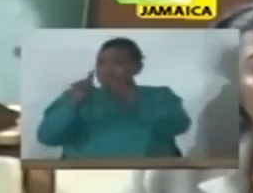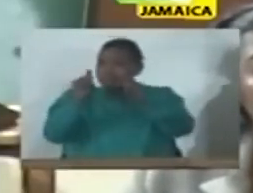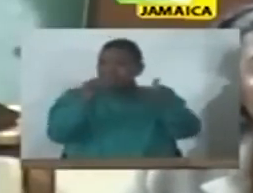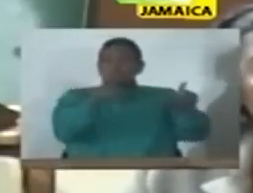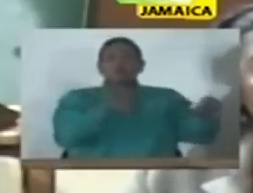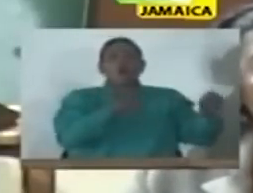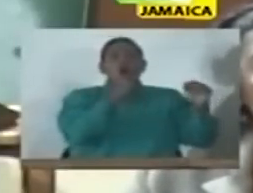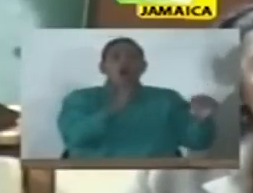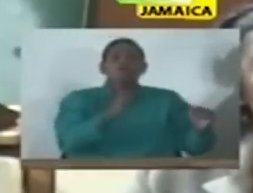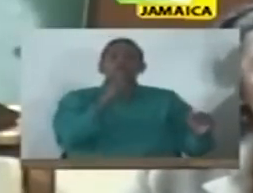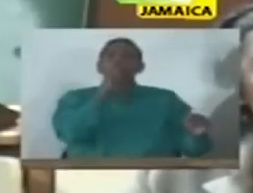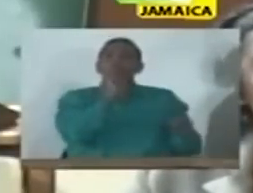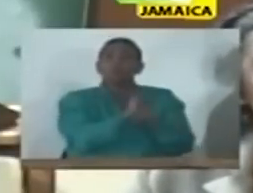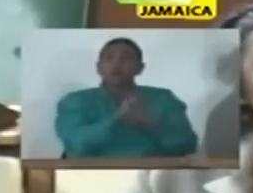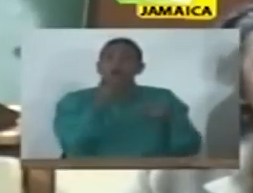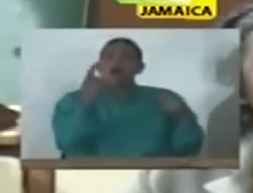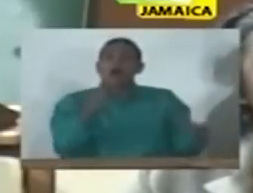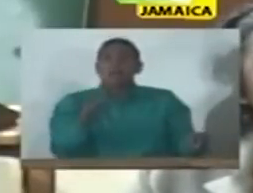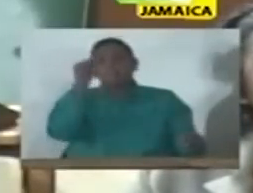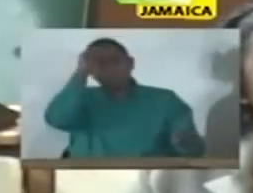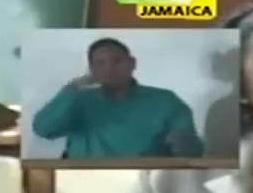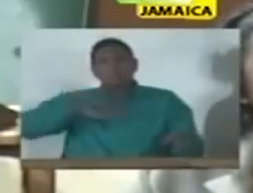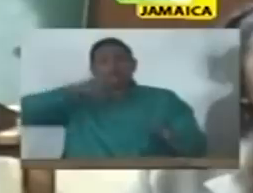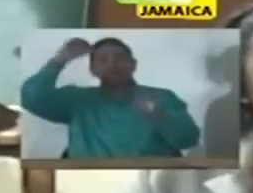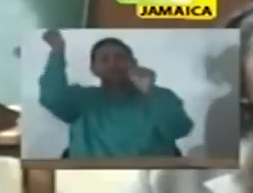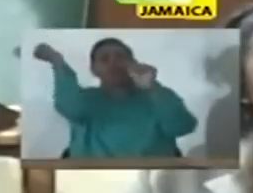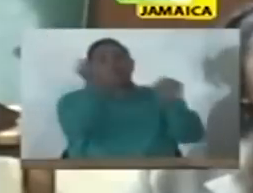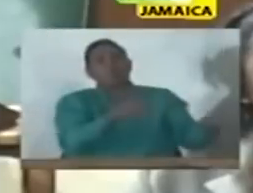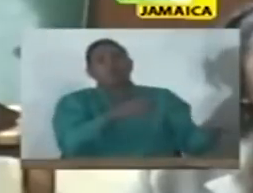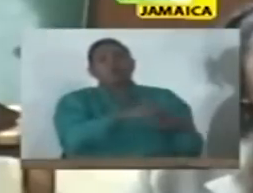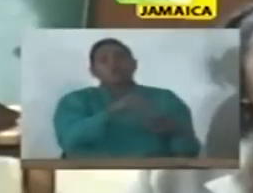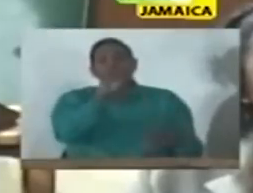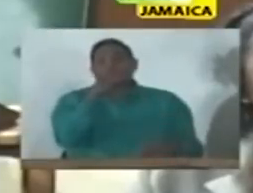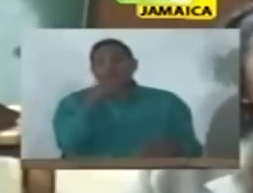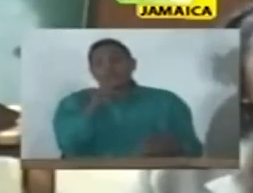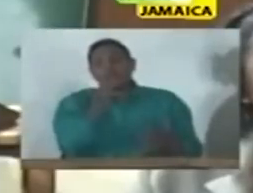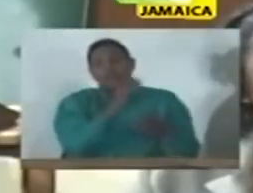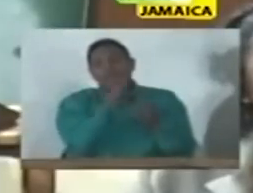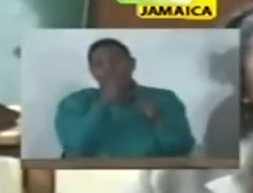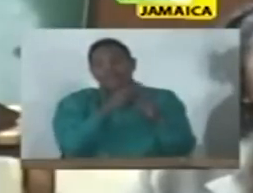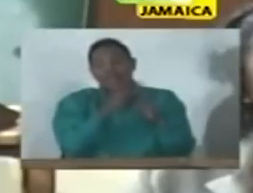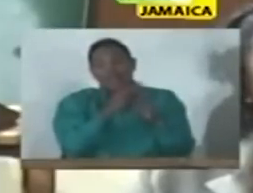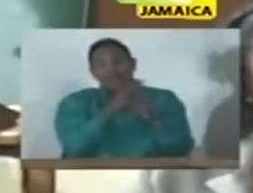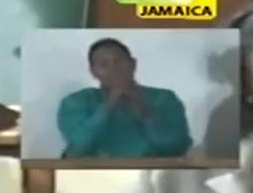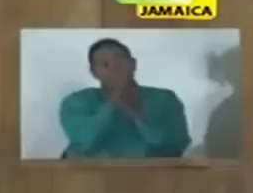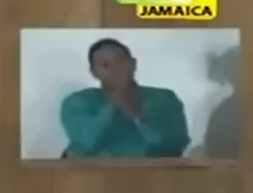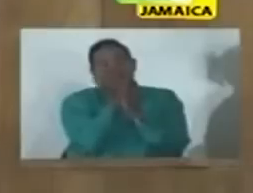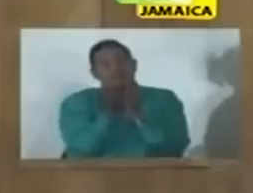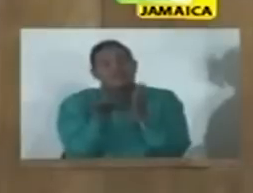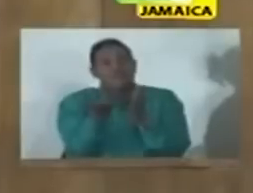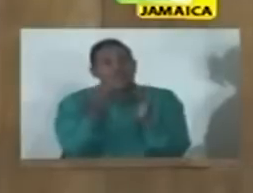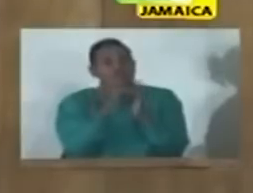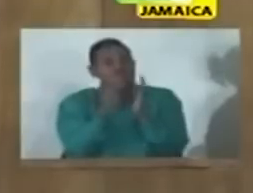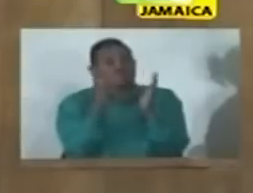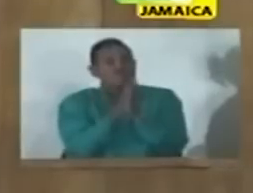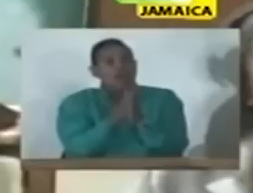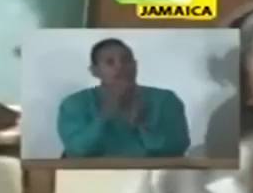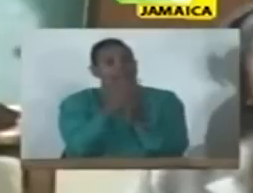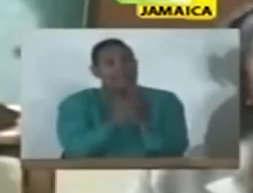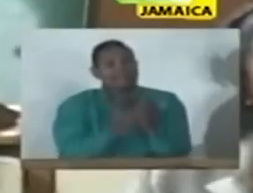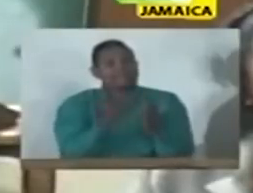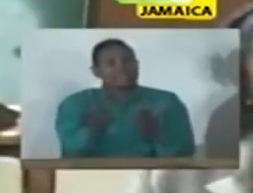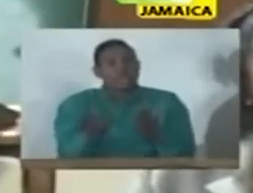confirm that the men were deported in 2018. These names there are records. But the broader issue,